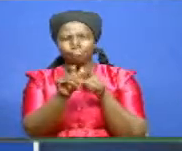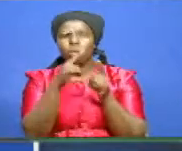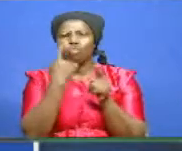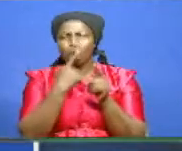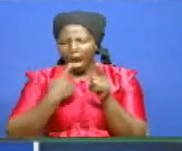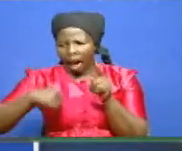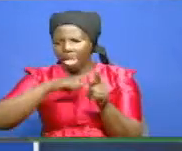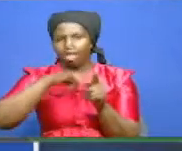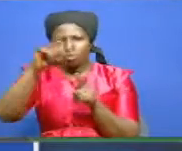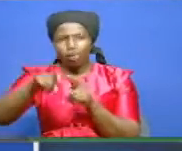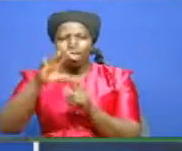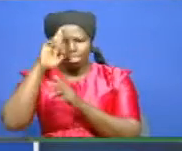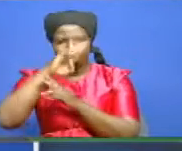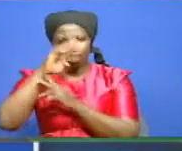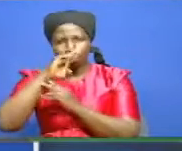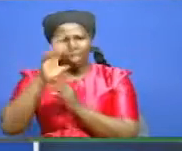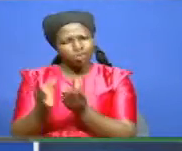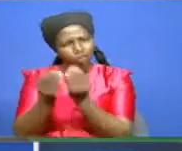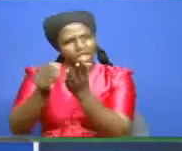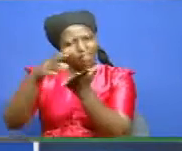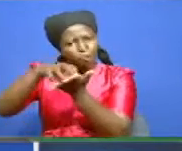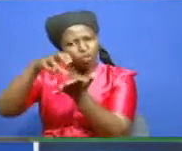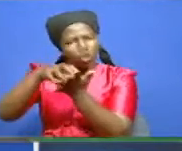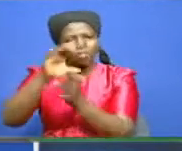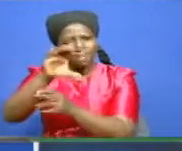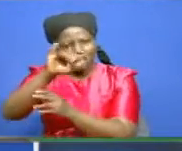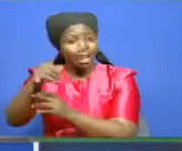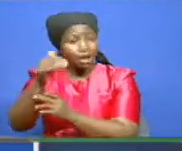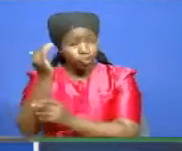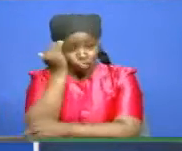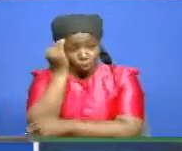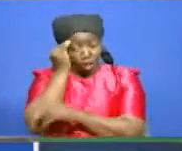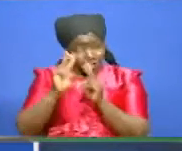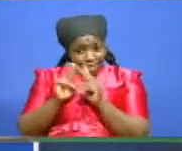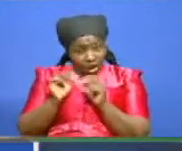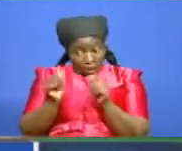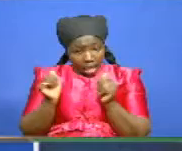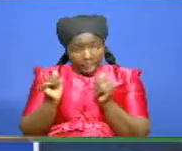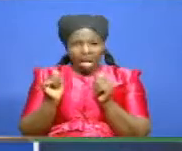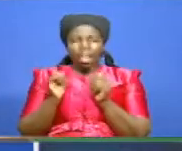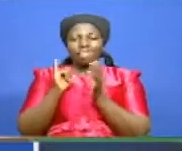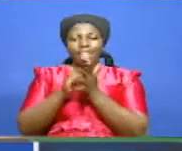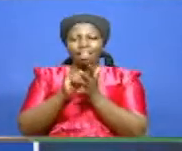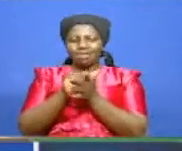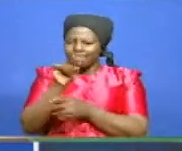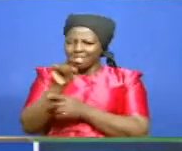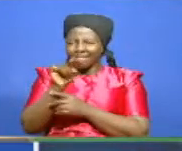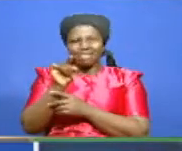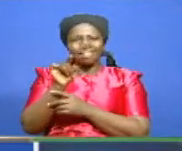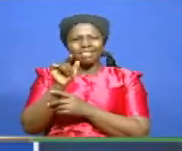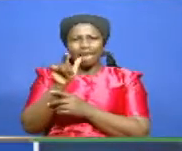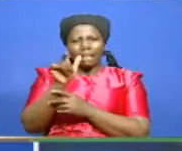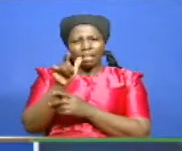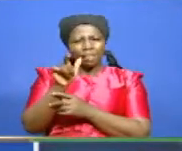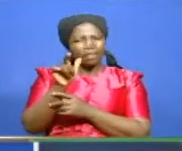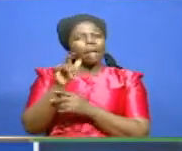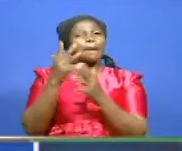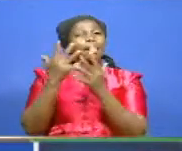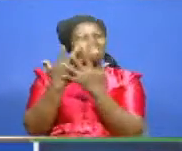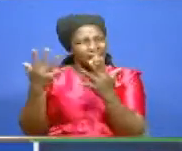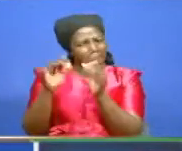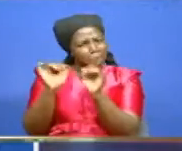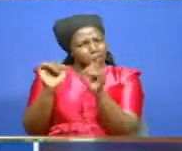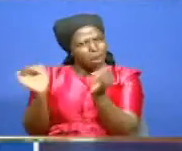risk to be the Chief Justice, knowing that this kind of events